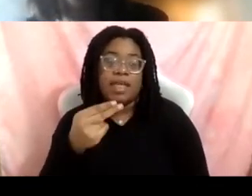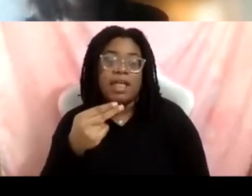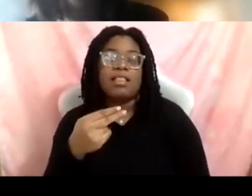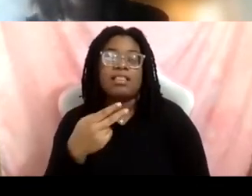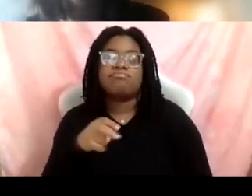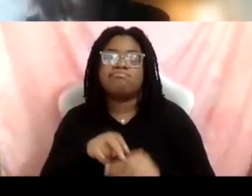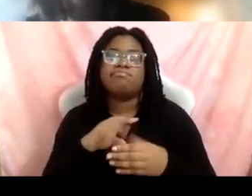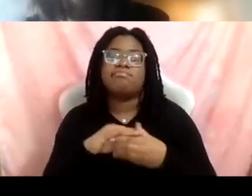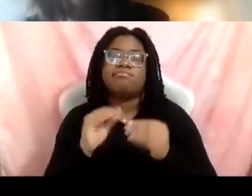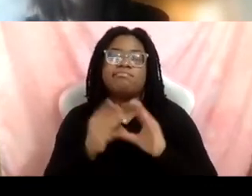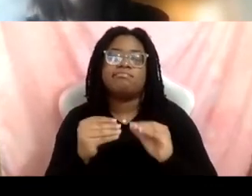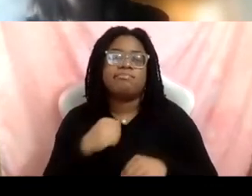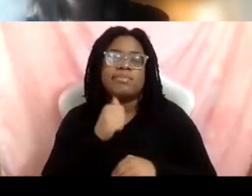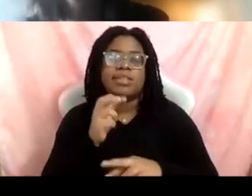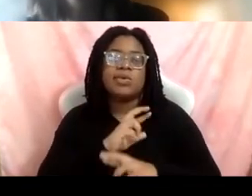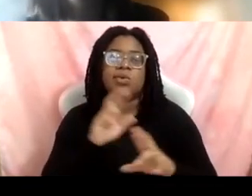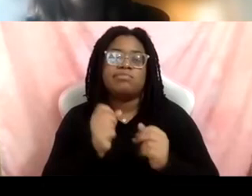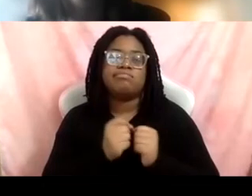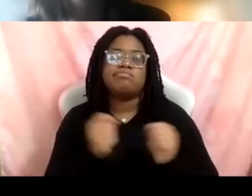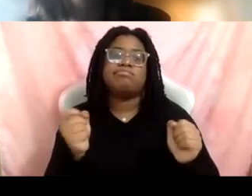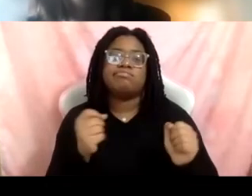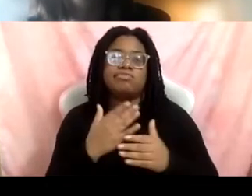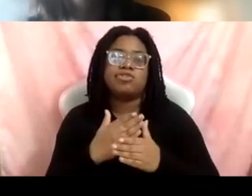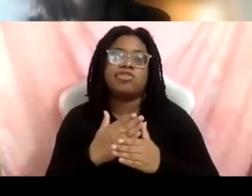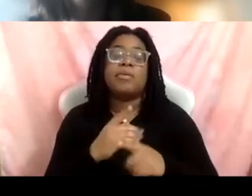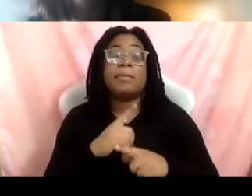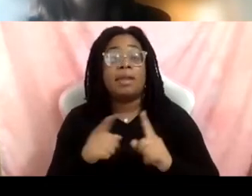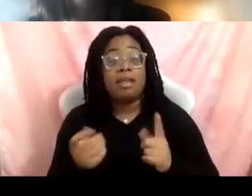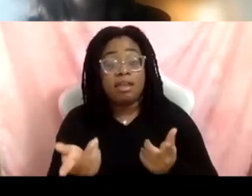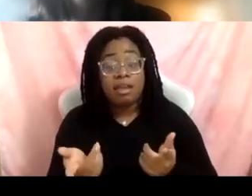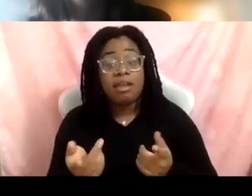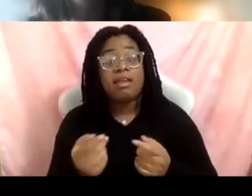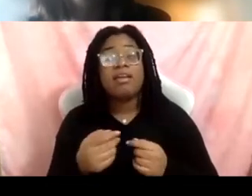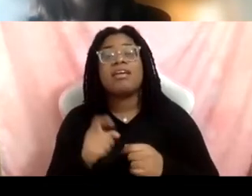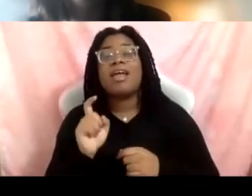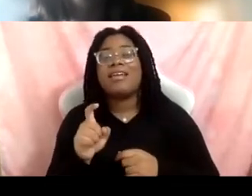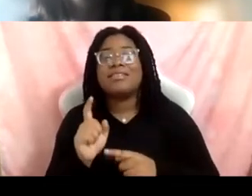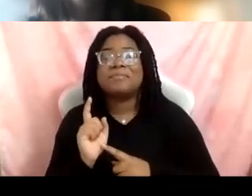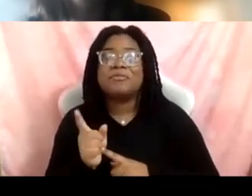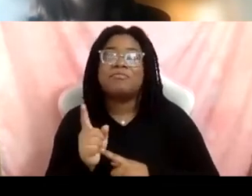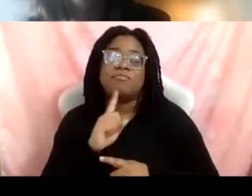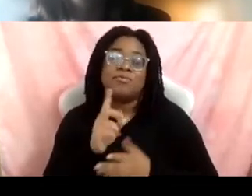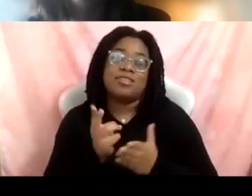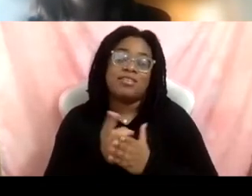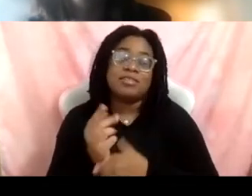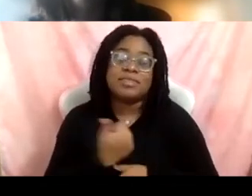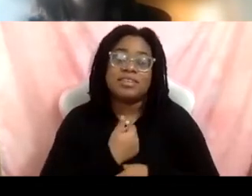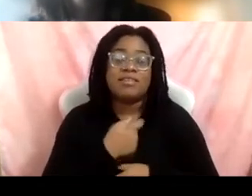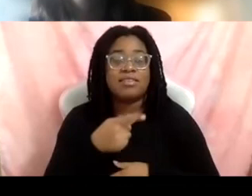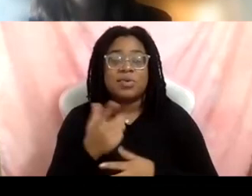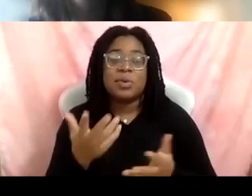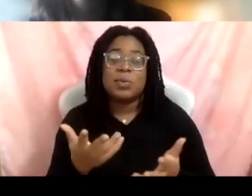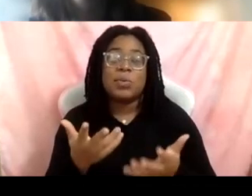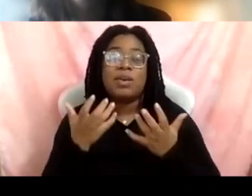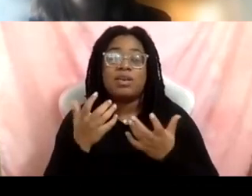fully comfortable or like ready to share them yet. But then, you know, had to just have a moment where I was really honest with myself and like, this is what I want